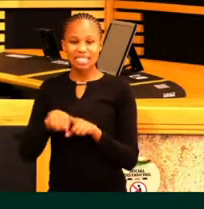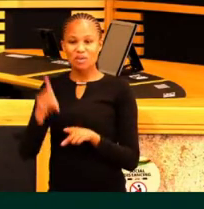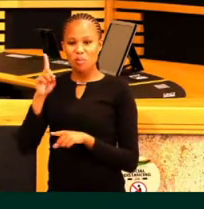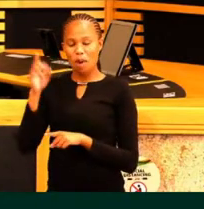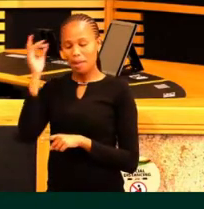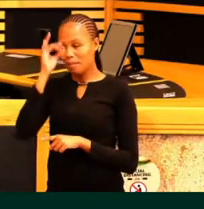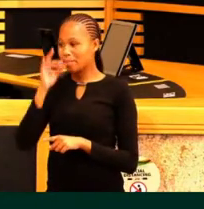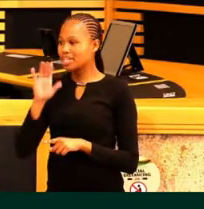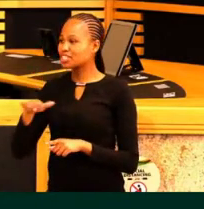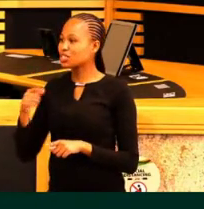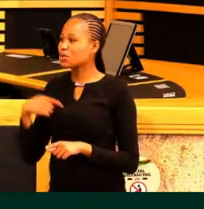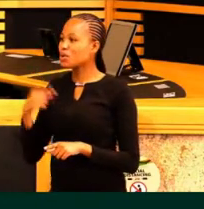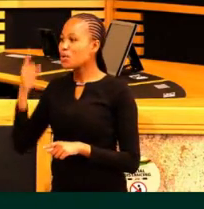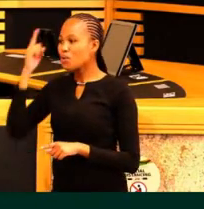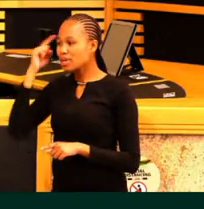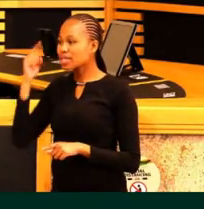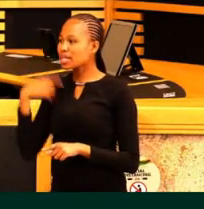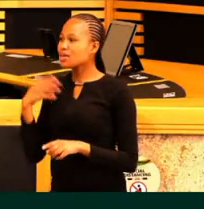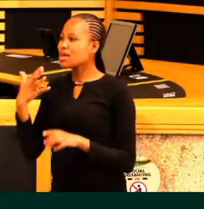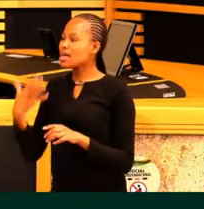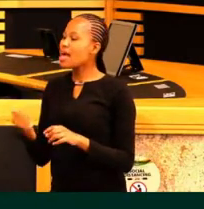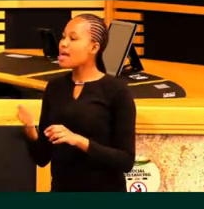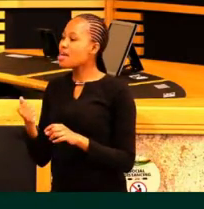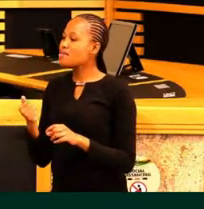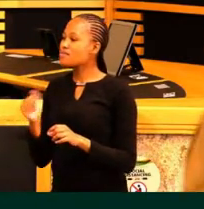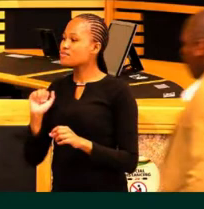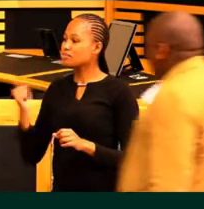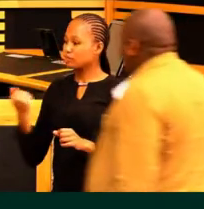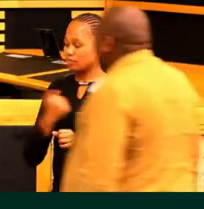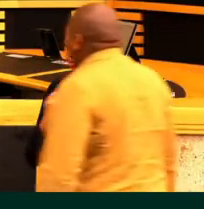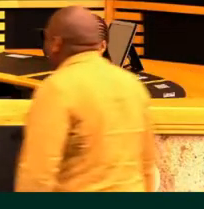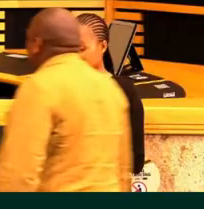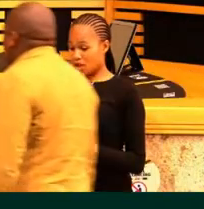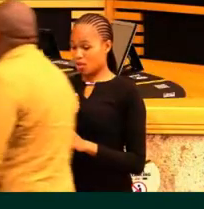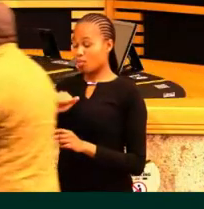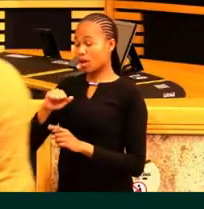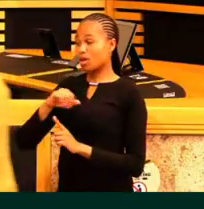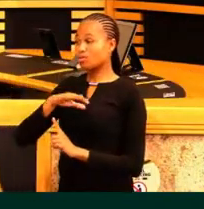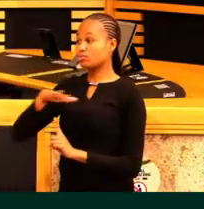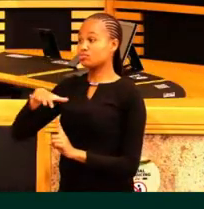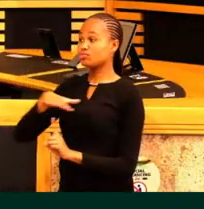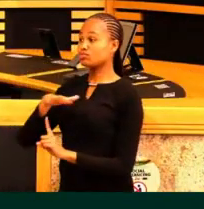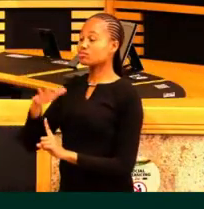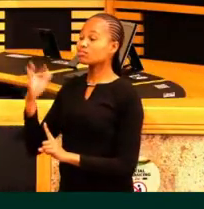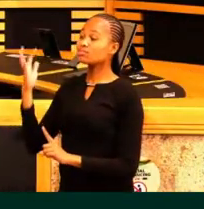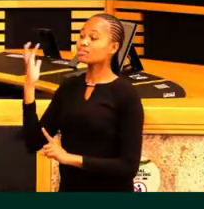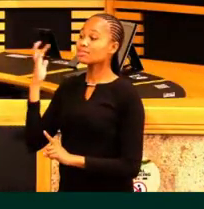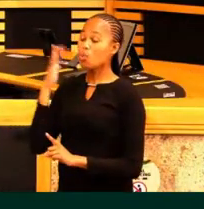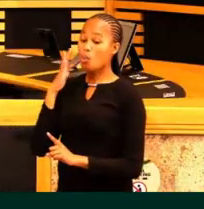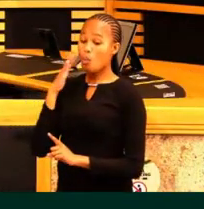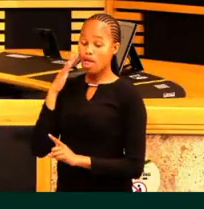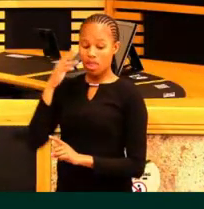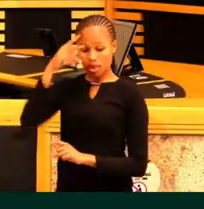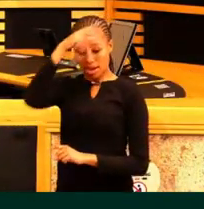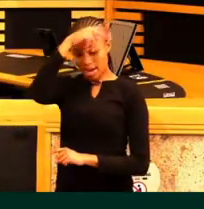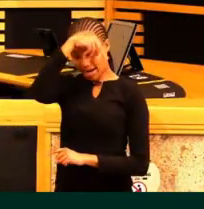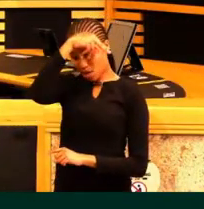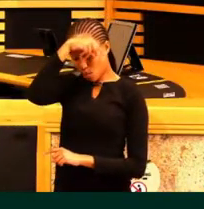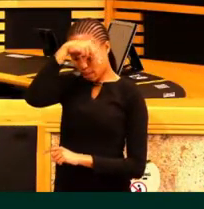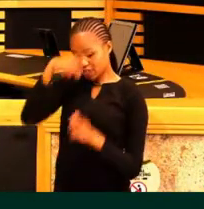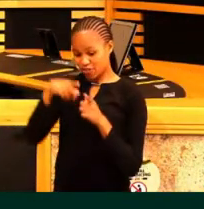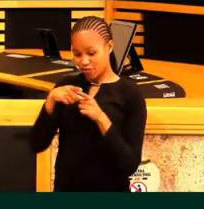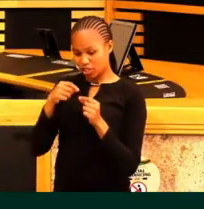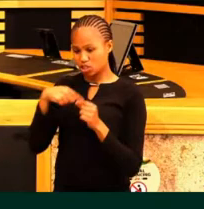and yet we've got tibets in our region I'm a graduate bayabi